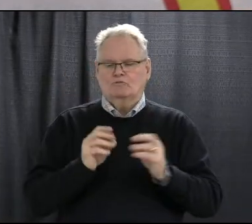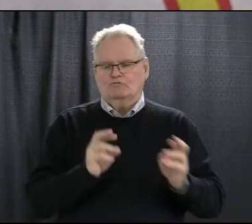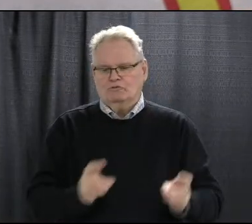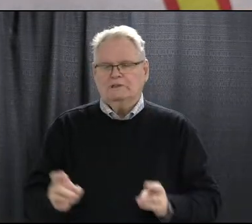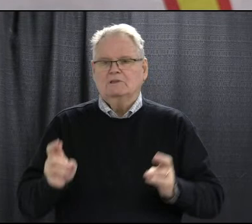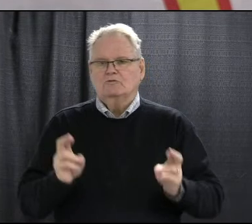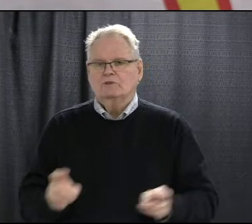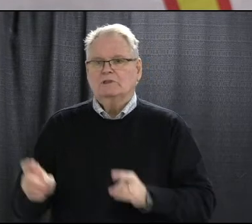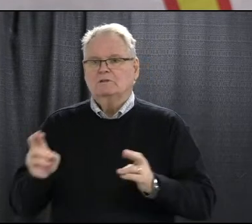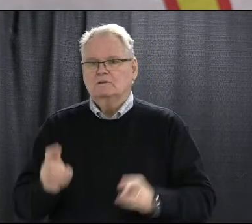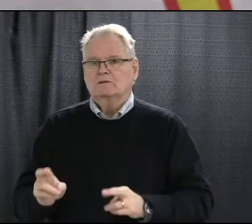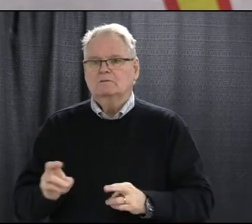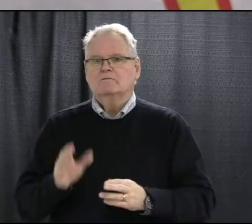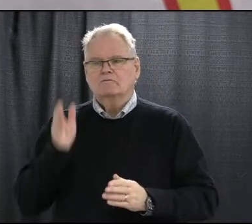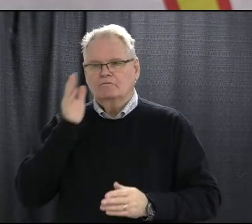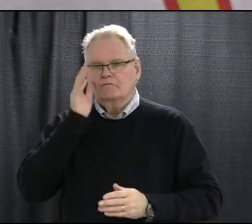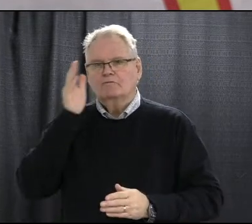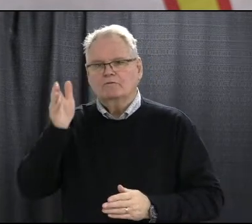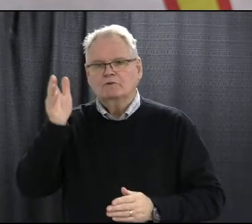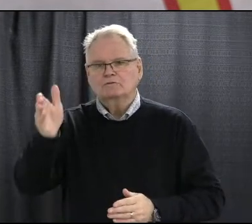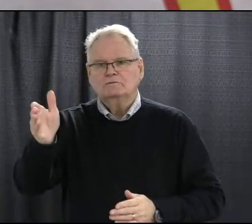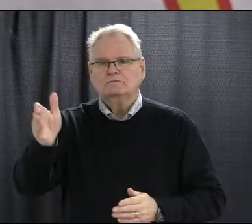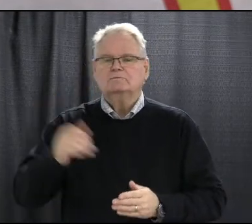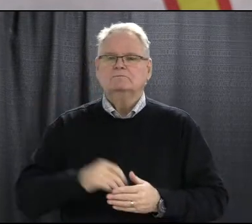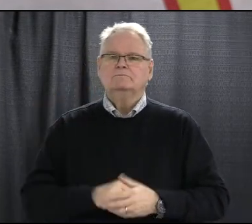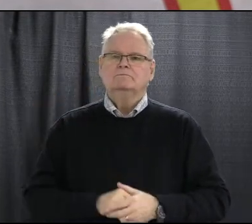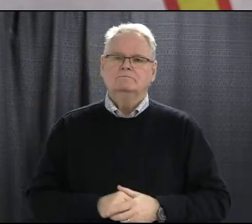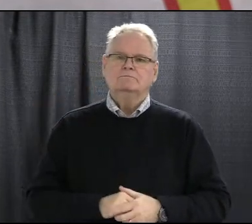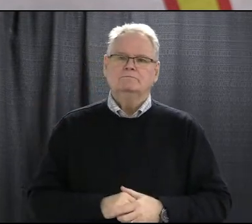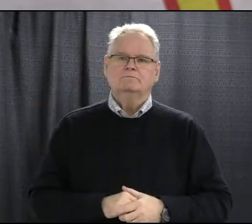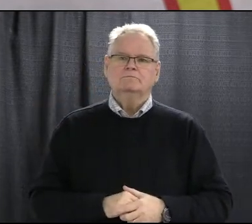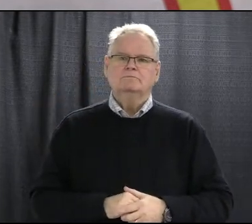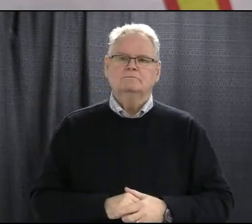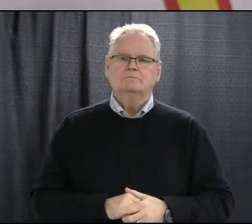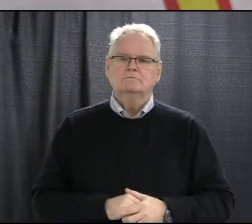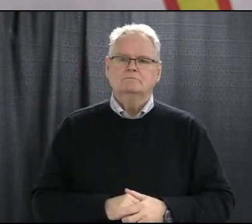know, the changes in terms of